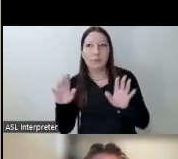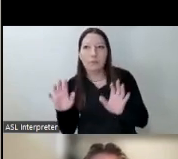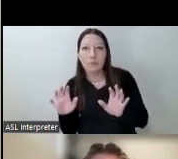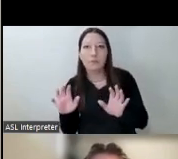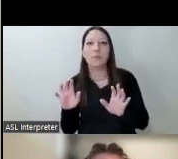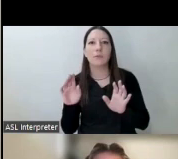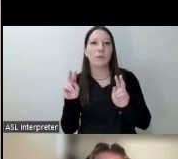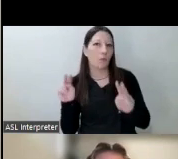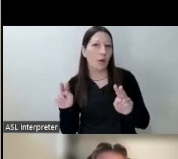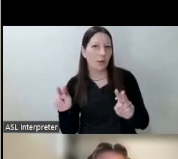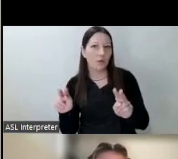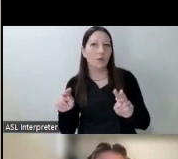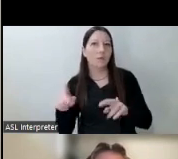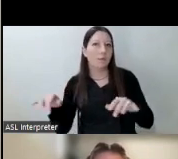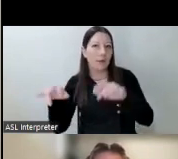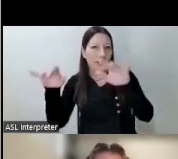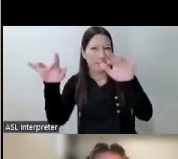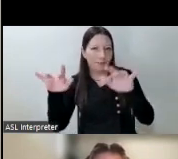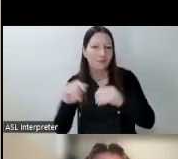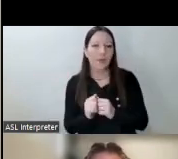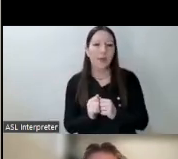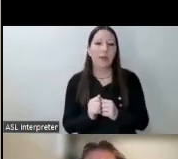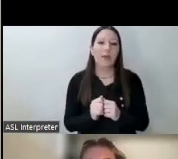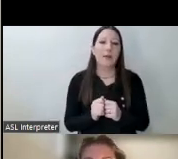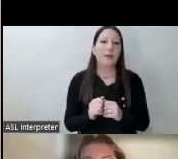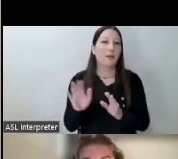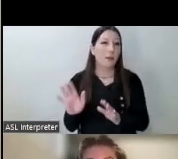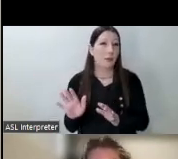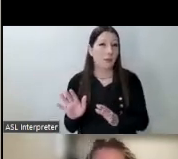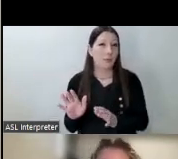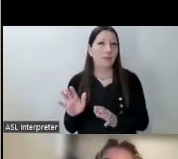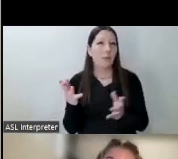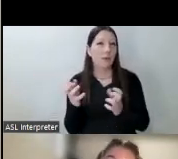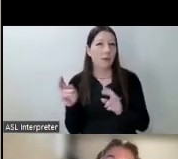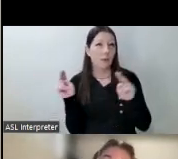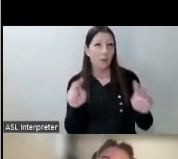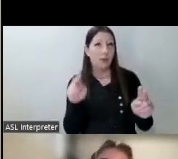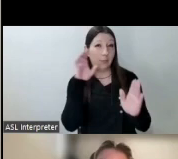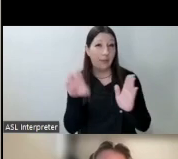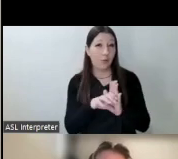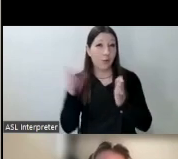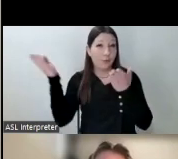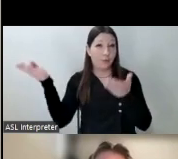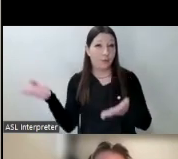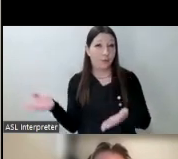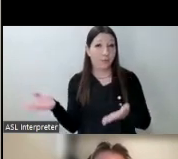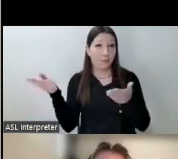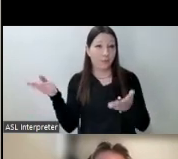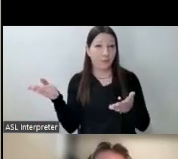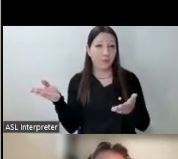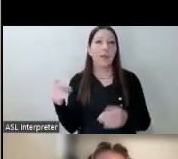lake. So at this time, I'd like to draw your attention to the image on the screen. This photo was taken on the beach that